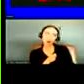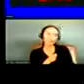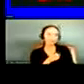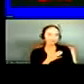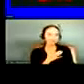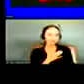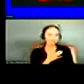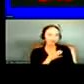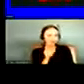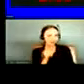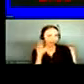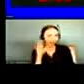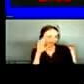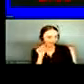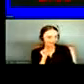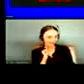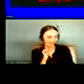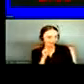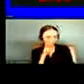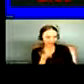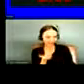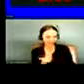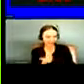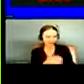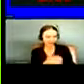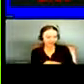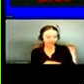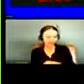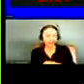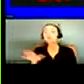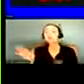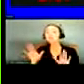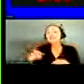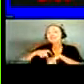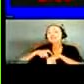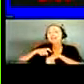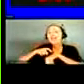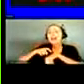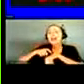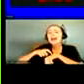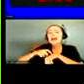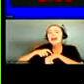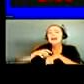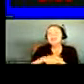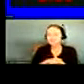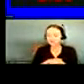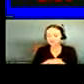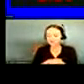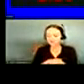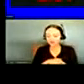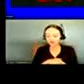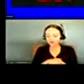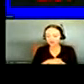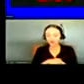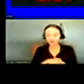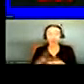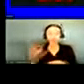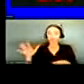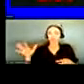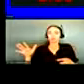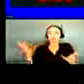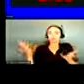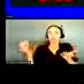was not listening. If you want to repeat your question. Oh, the times under this Oh, bill. it is all times.